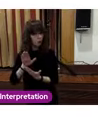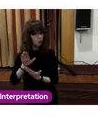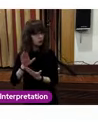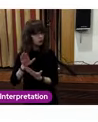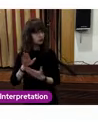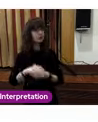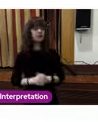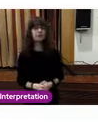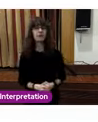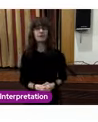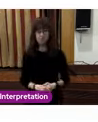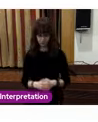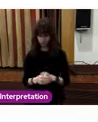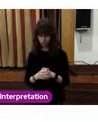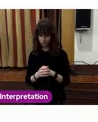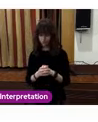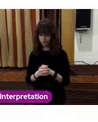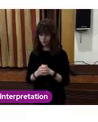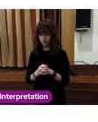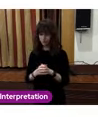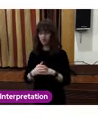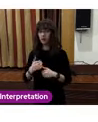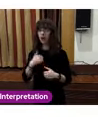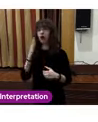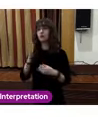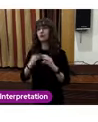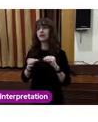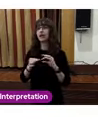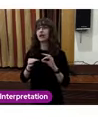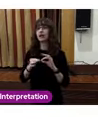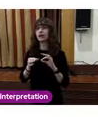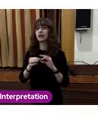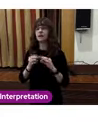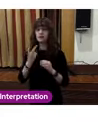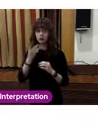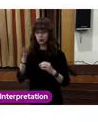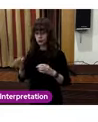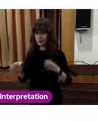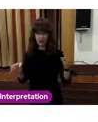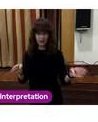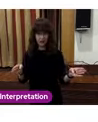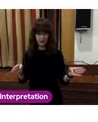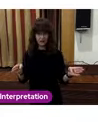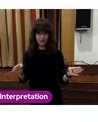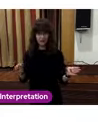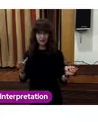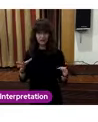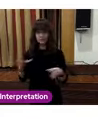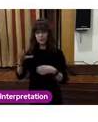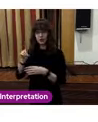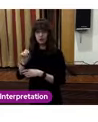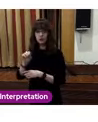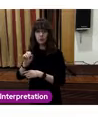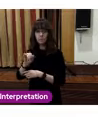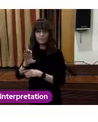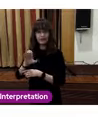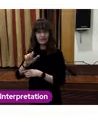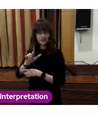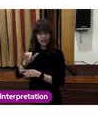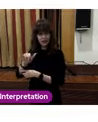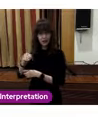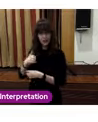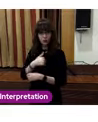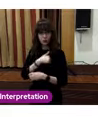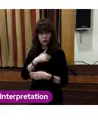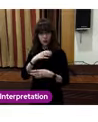differently? And I would say there's two fronts to it. There's what we're doing domestically, in terms of